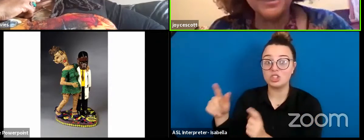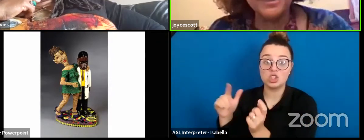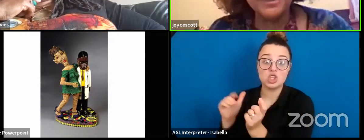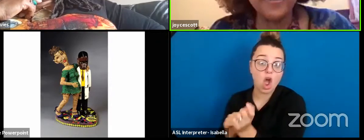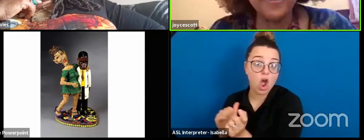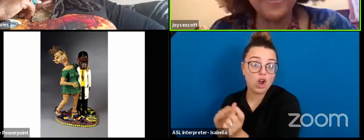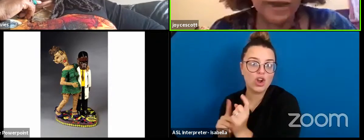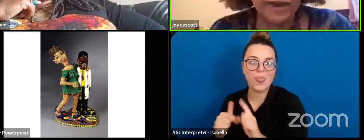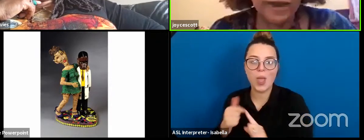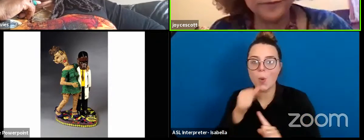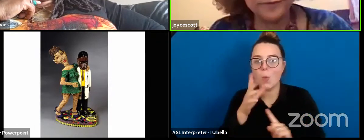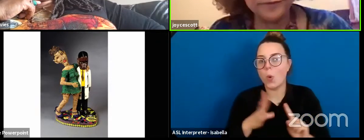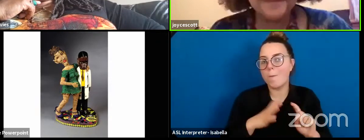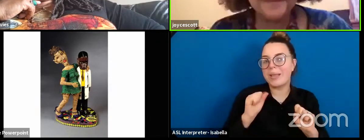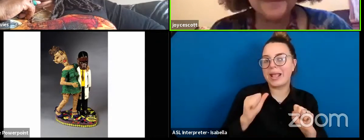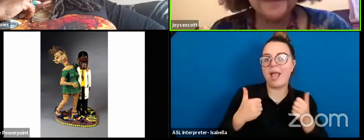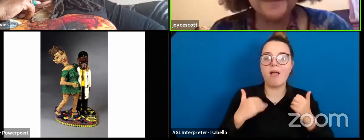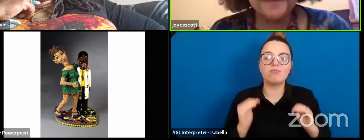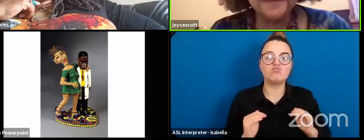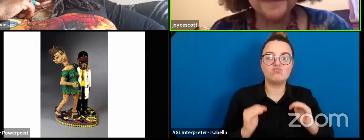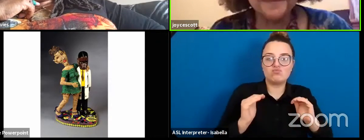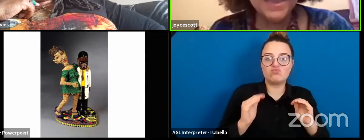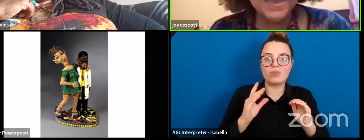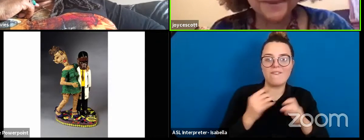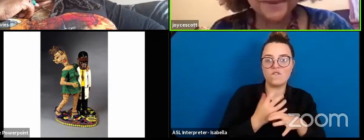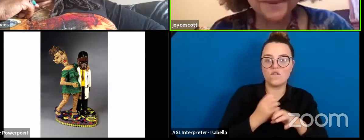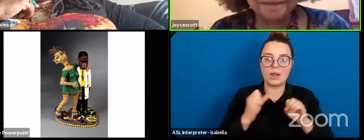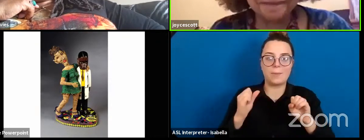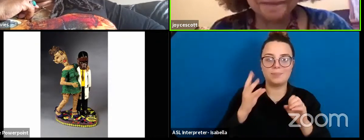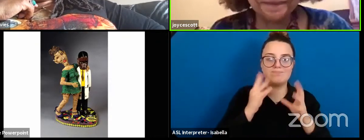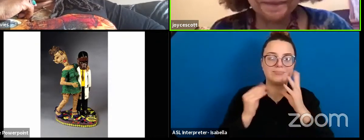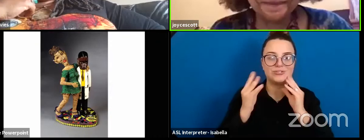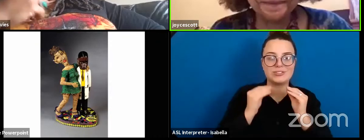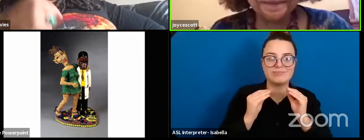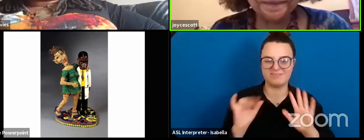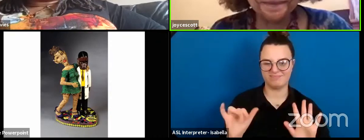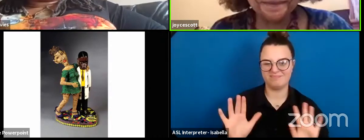and largesse. Next.